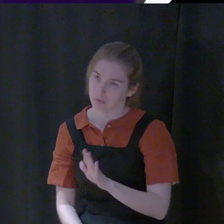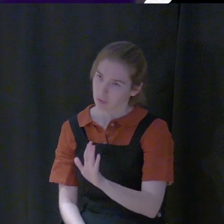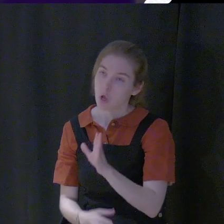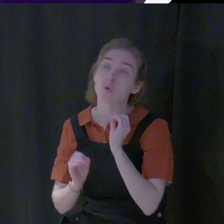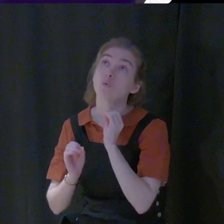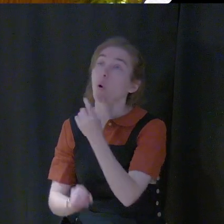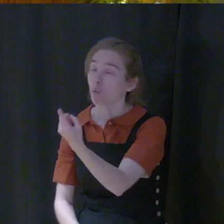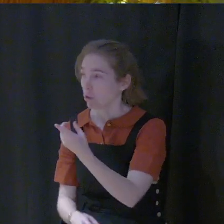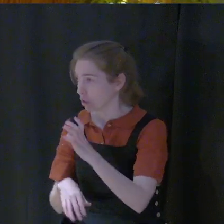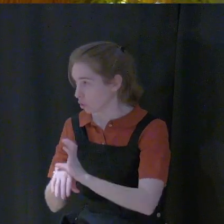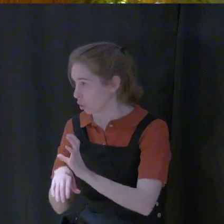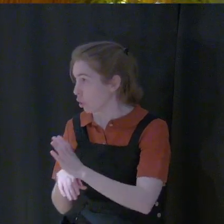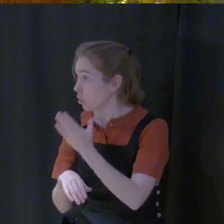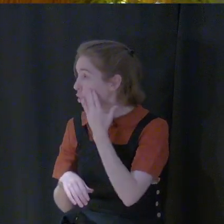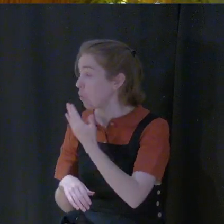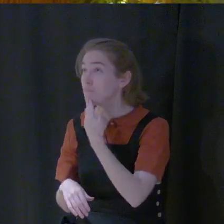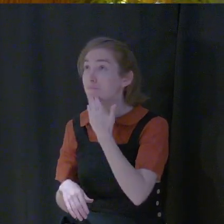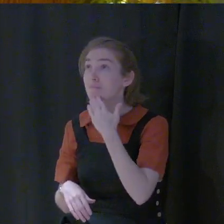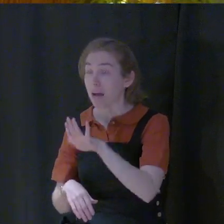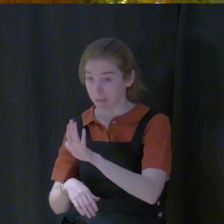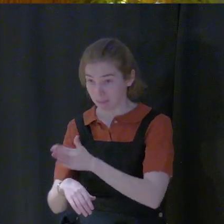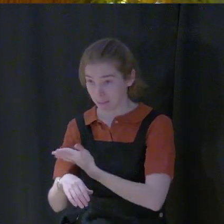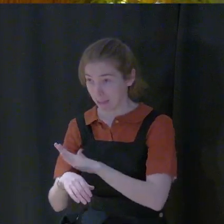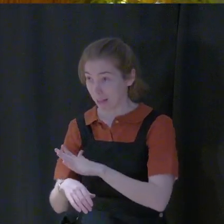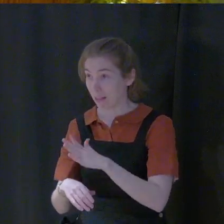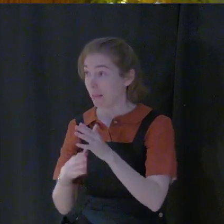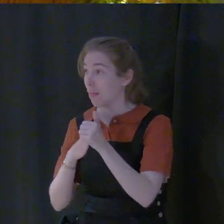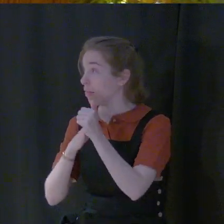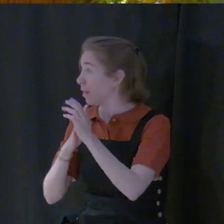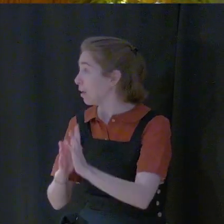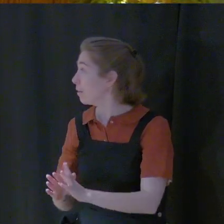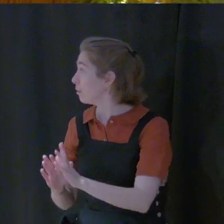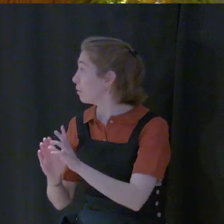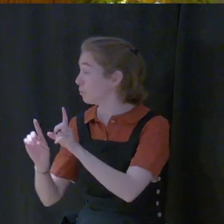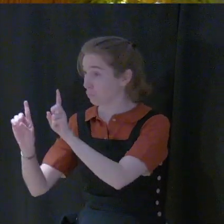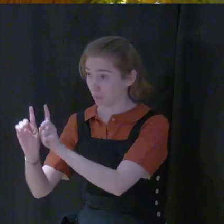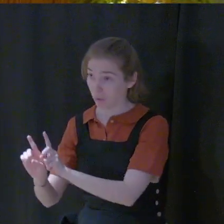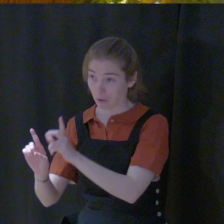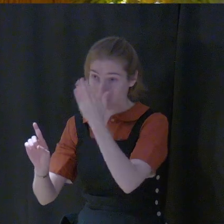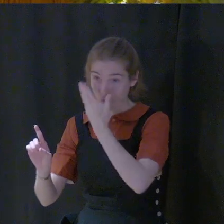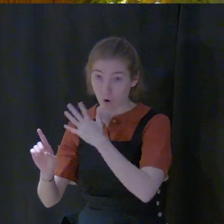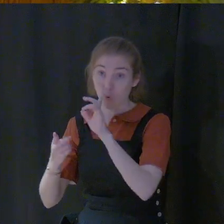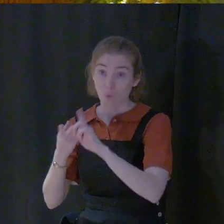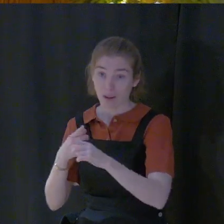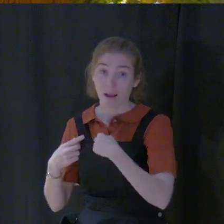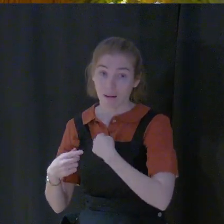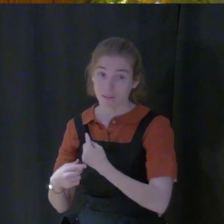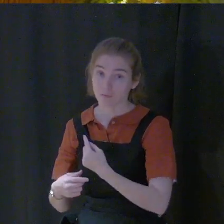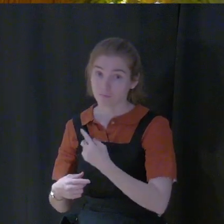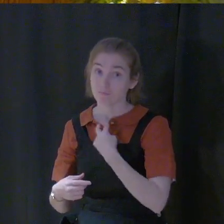nobody in this church knows what bad singing is than the leaders that stand here in front every Sabbath when I sing.